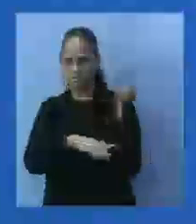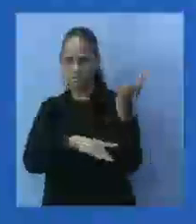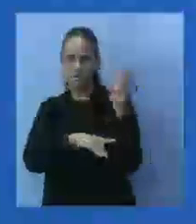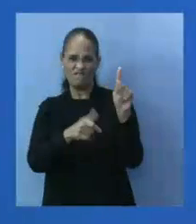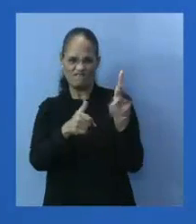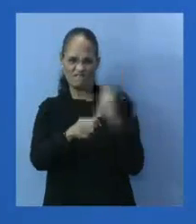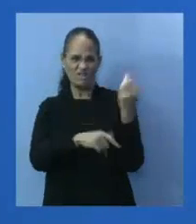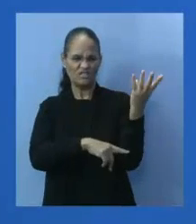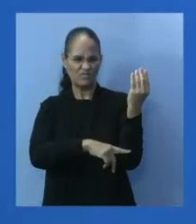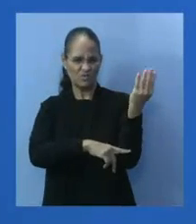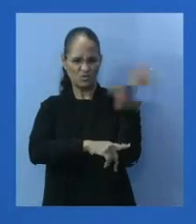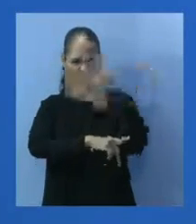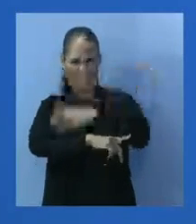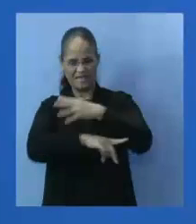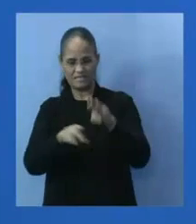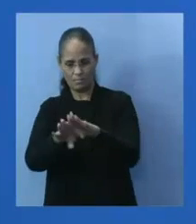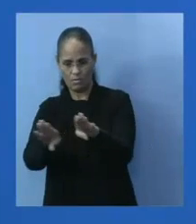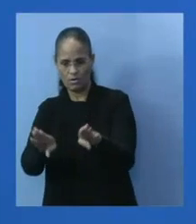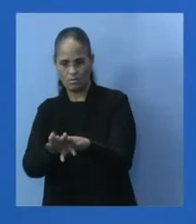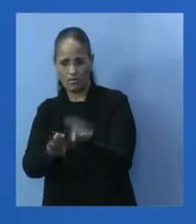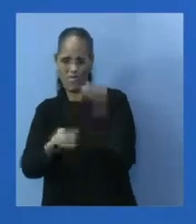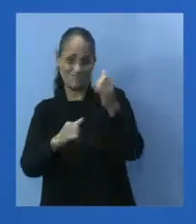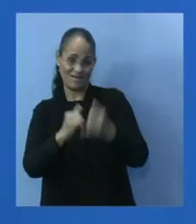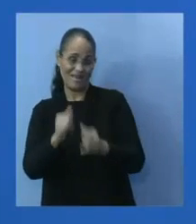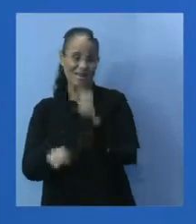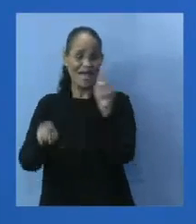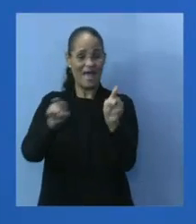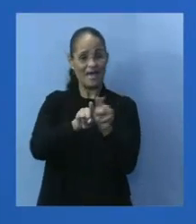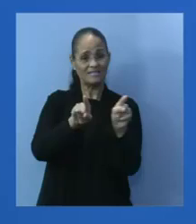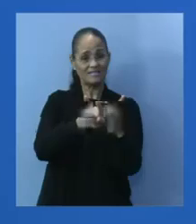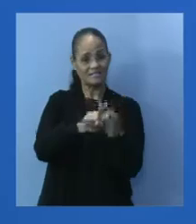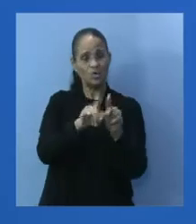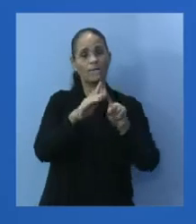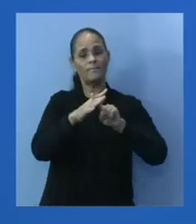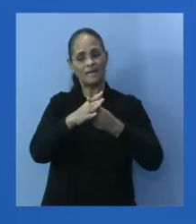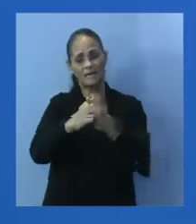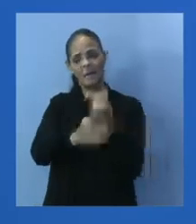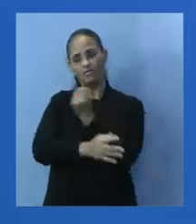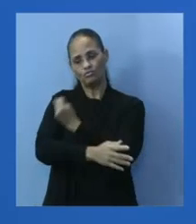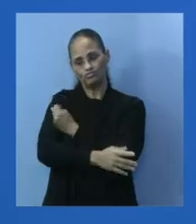Bermuda. And finally, as we are beginning on our vaccine journey, and it is a